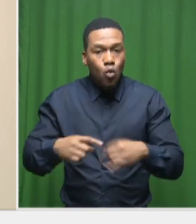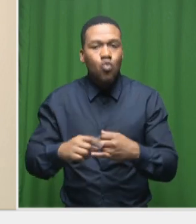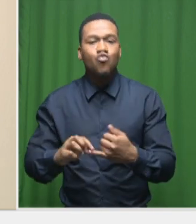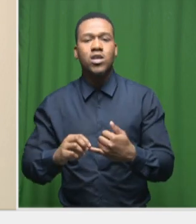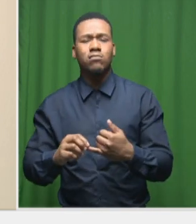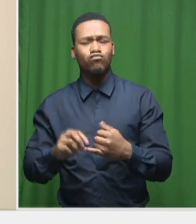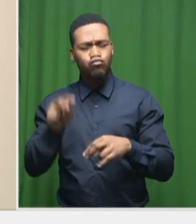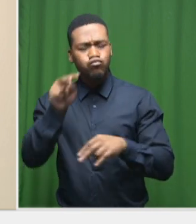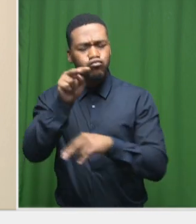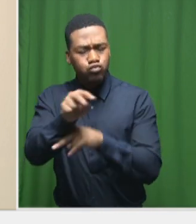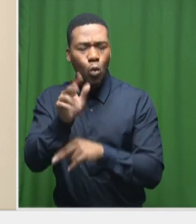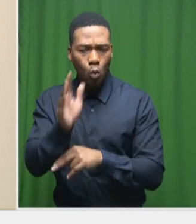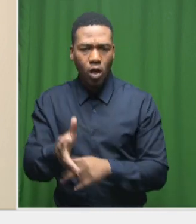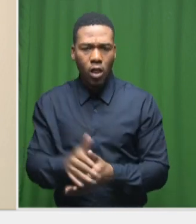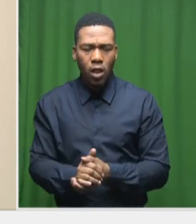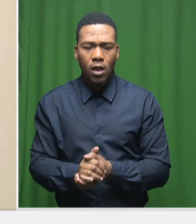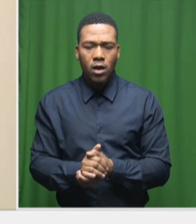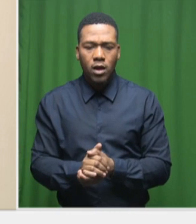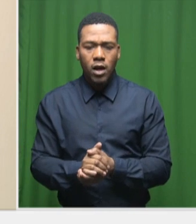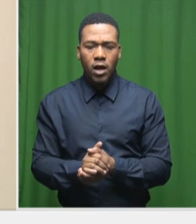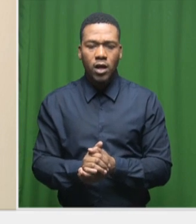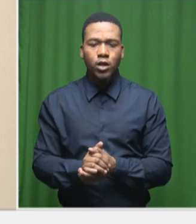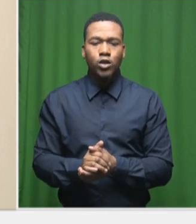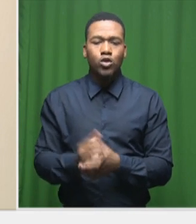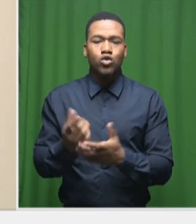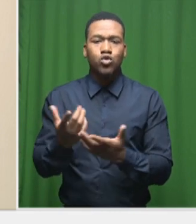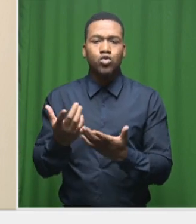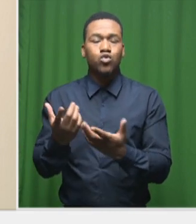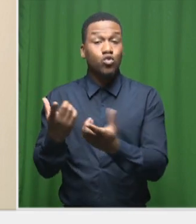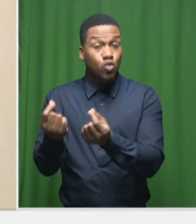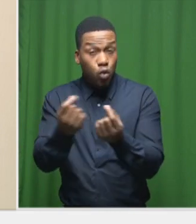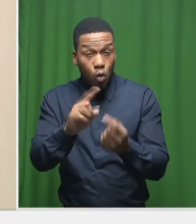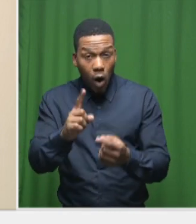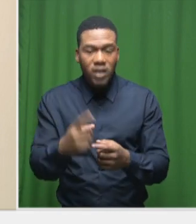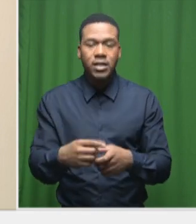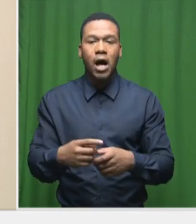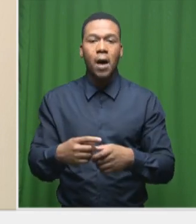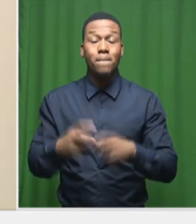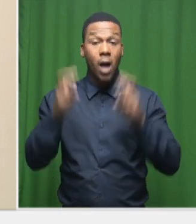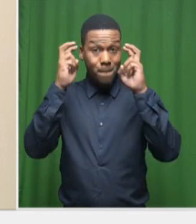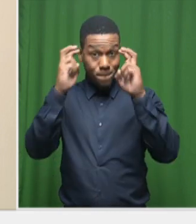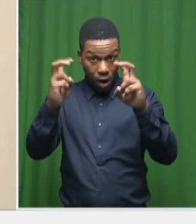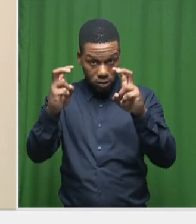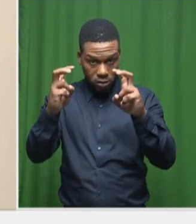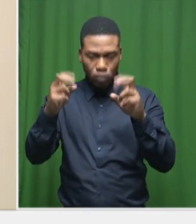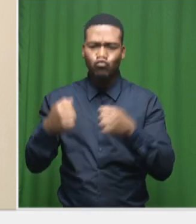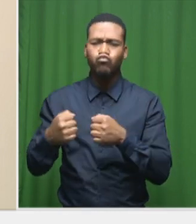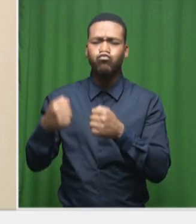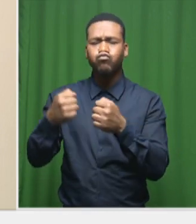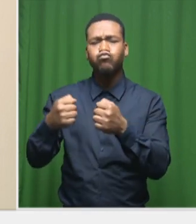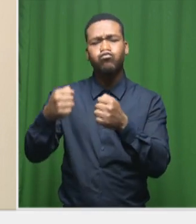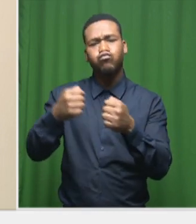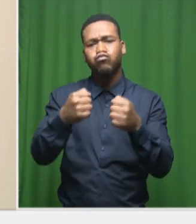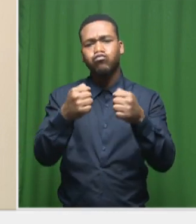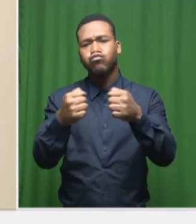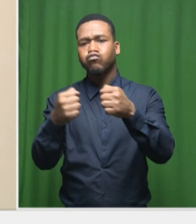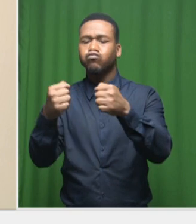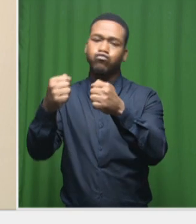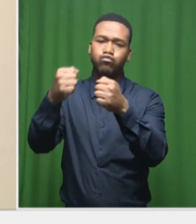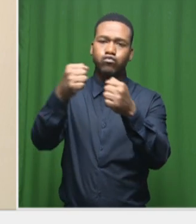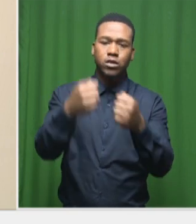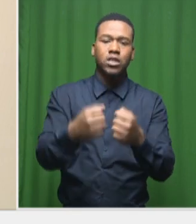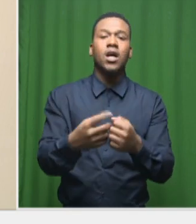into is to having a run-around bus or truck that we will then be able to install these